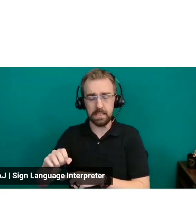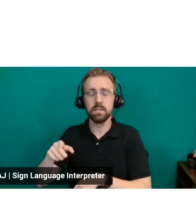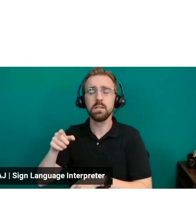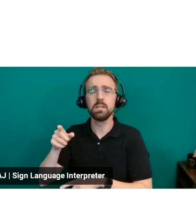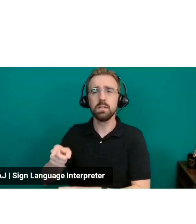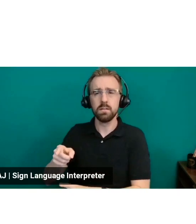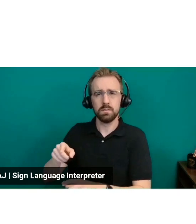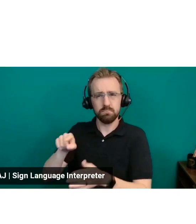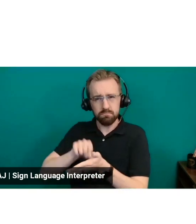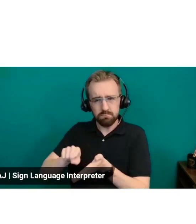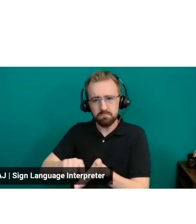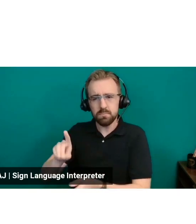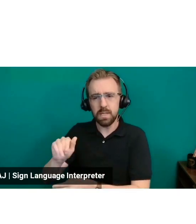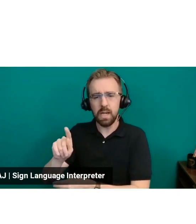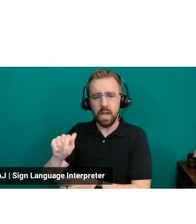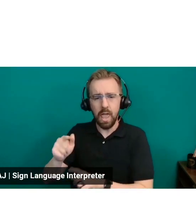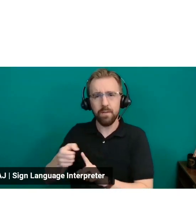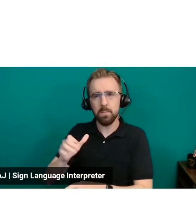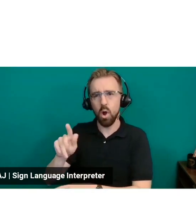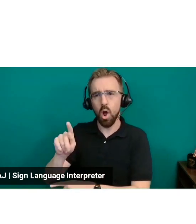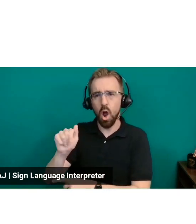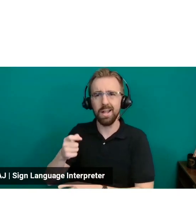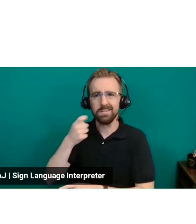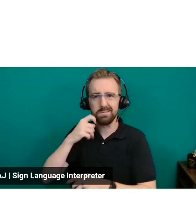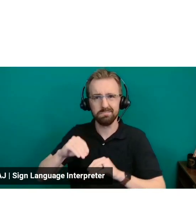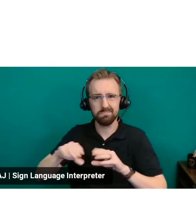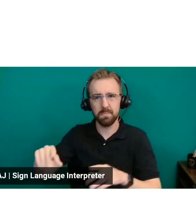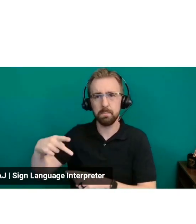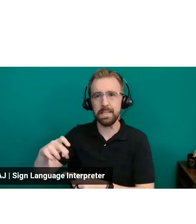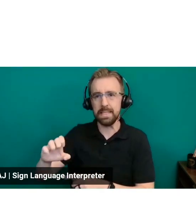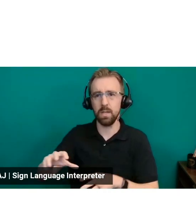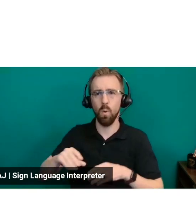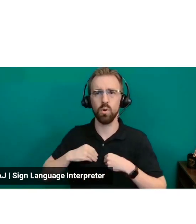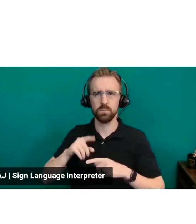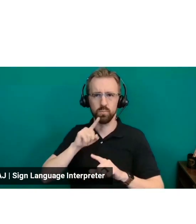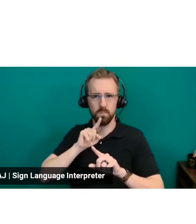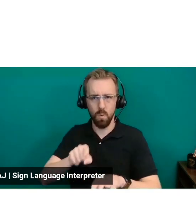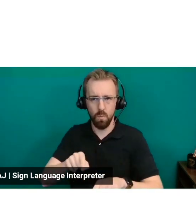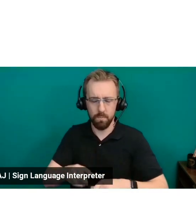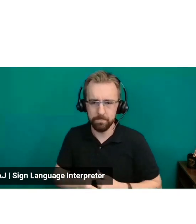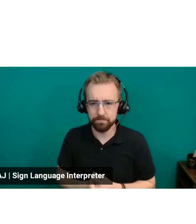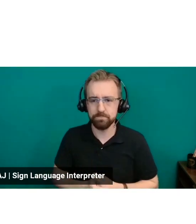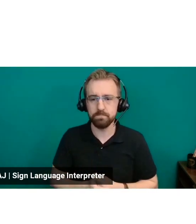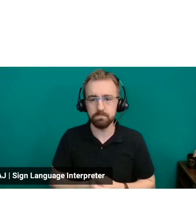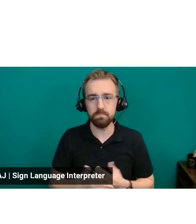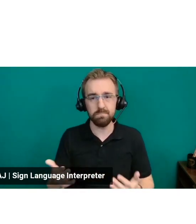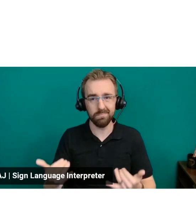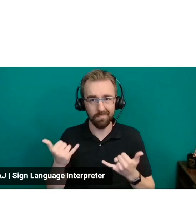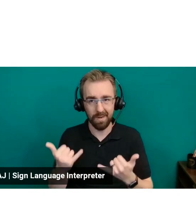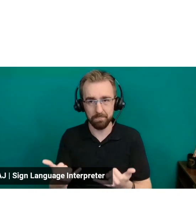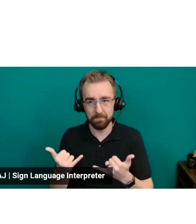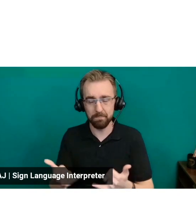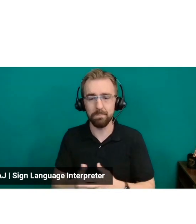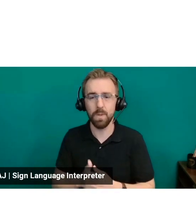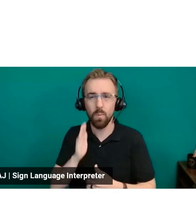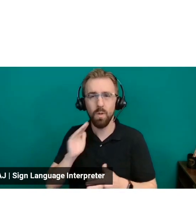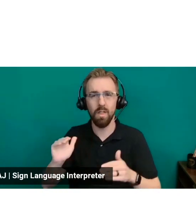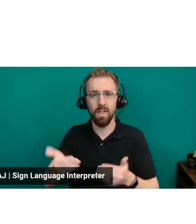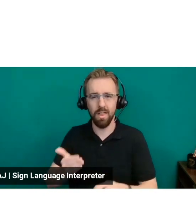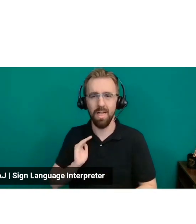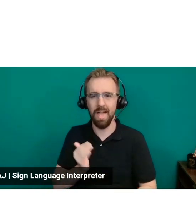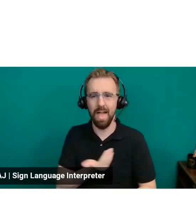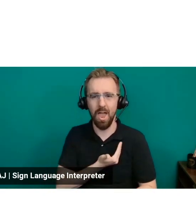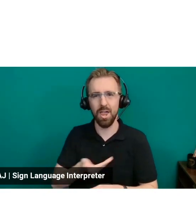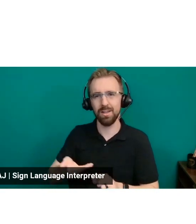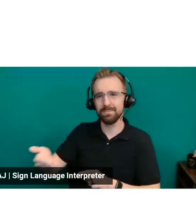into data from Carta's recently released annual PE ownership report. And so now let's introduce our